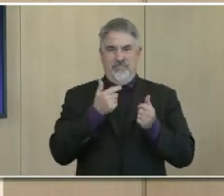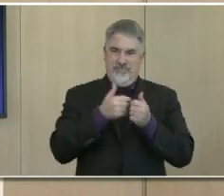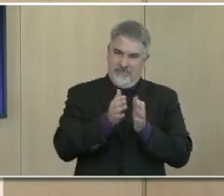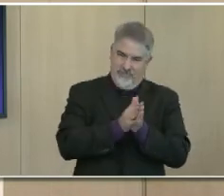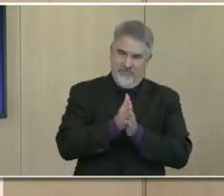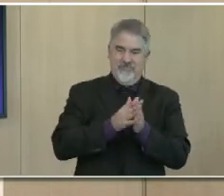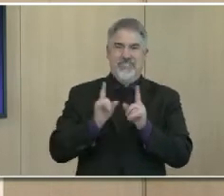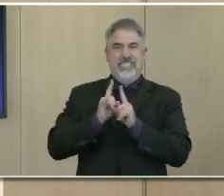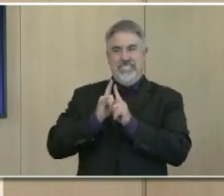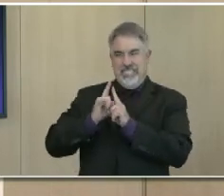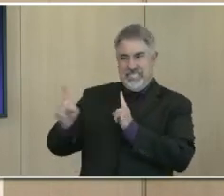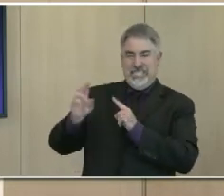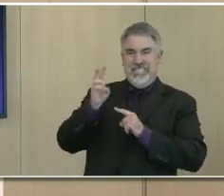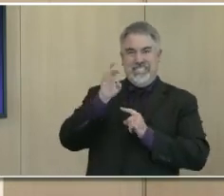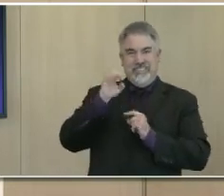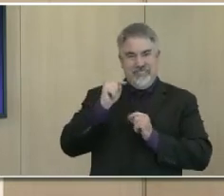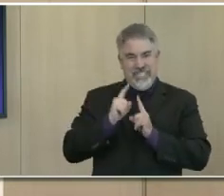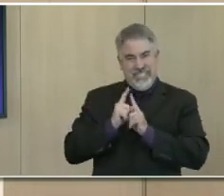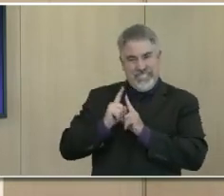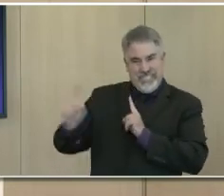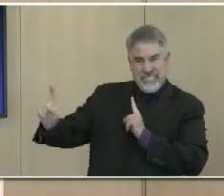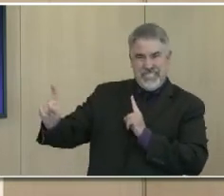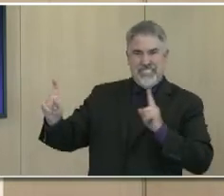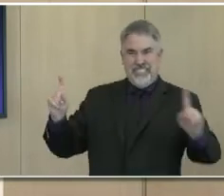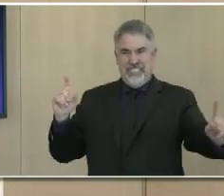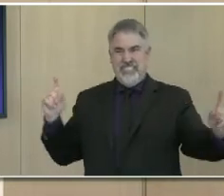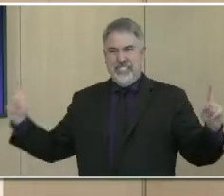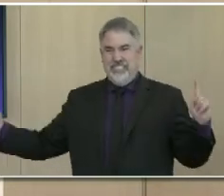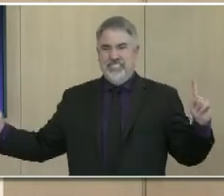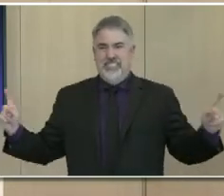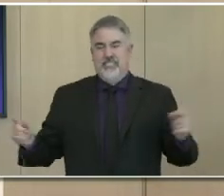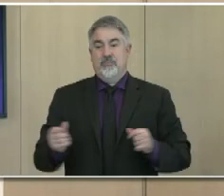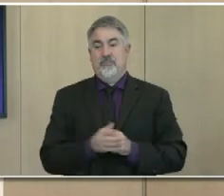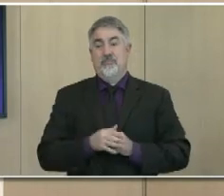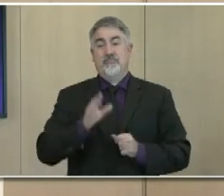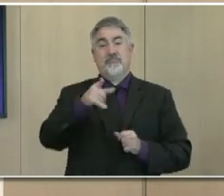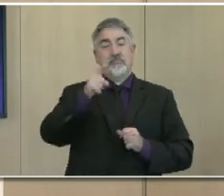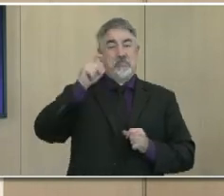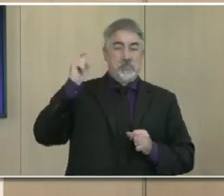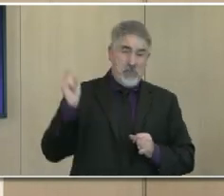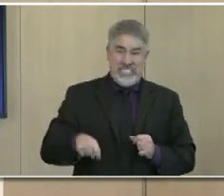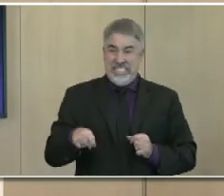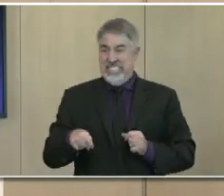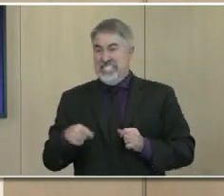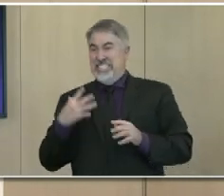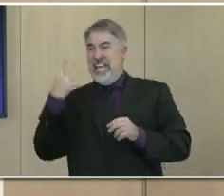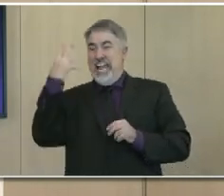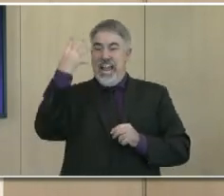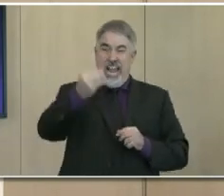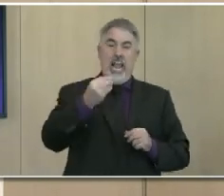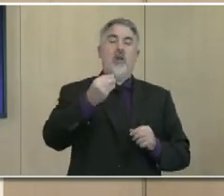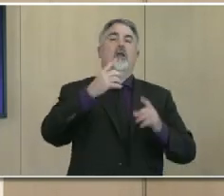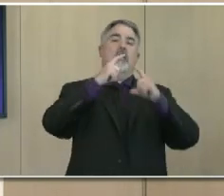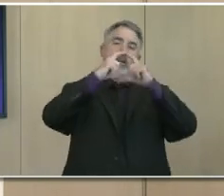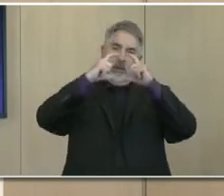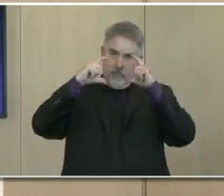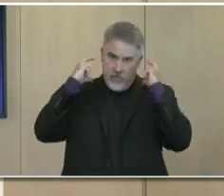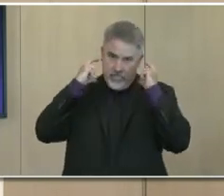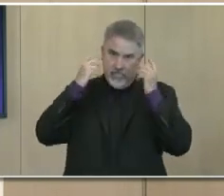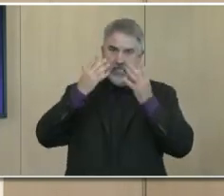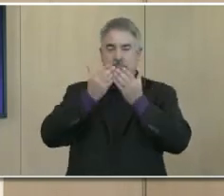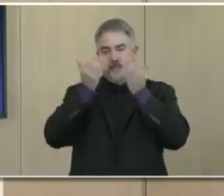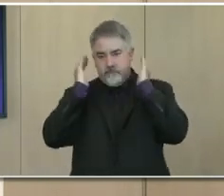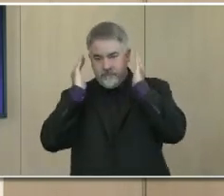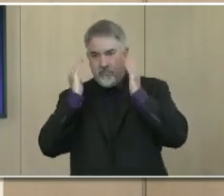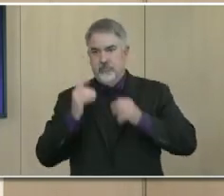feet separation, and if you have to go out in public, wear the face covering, but we really want